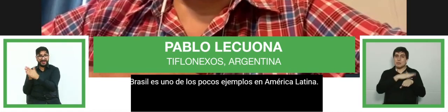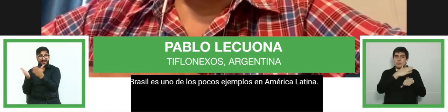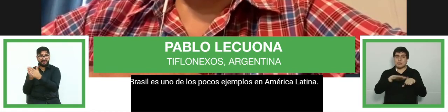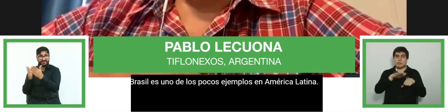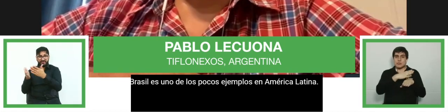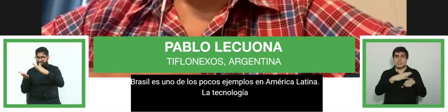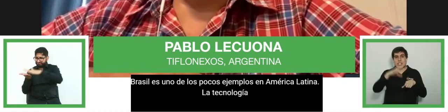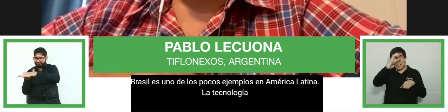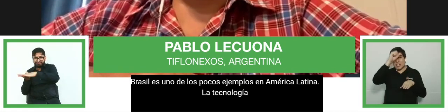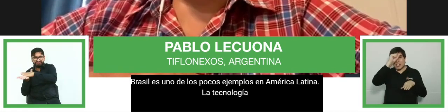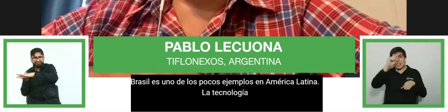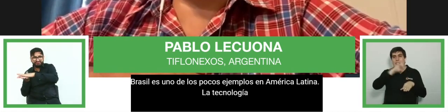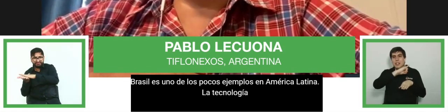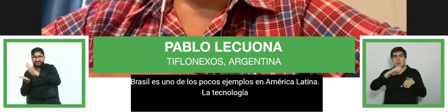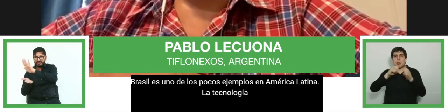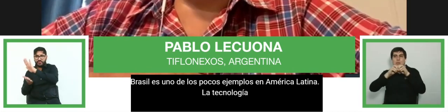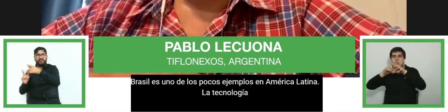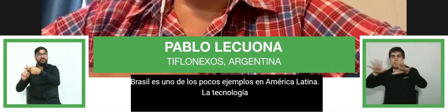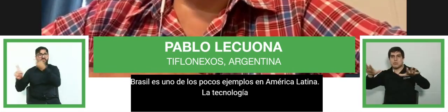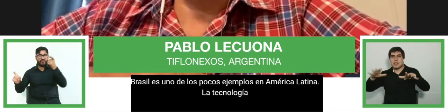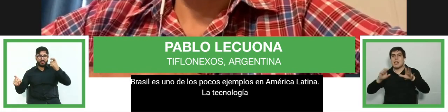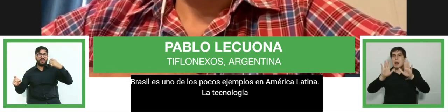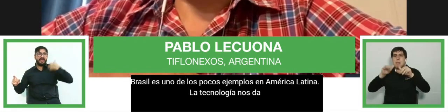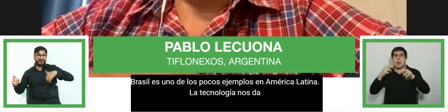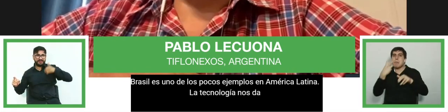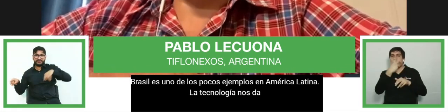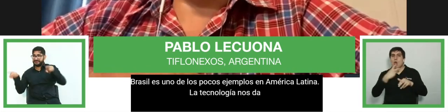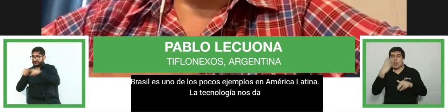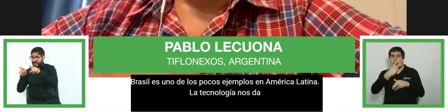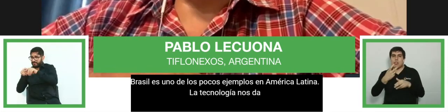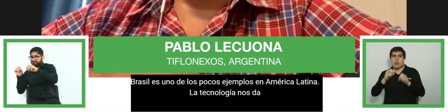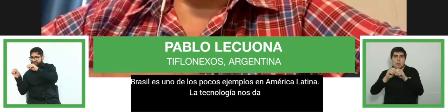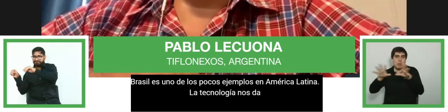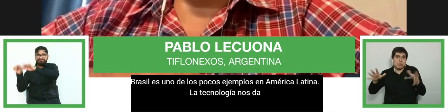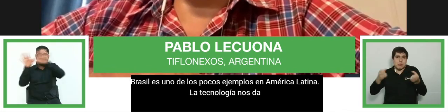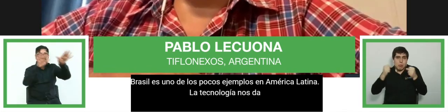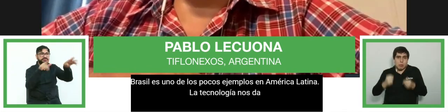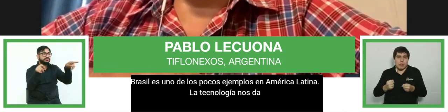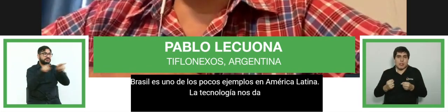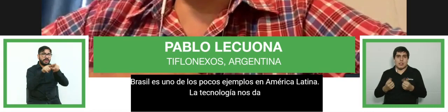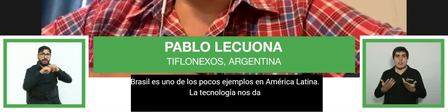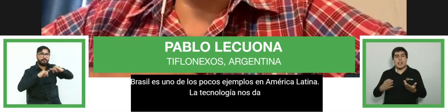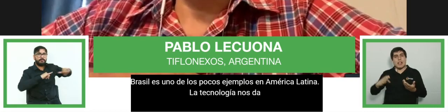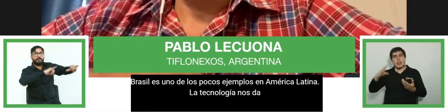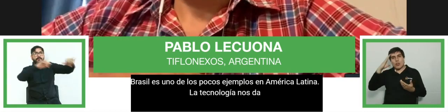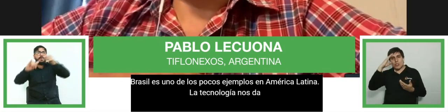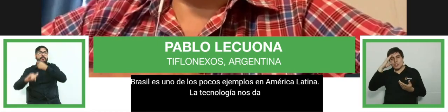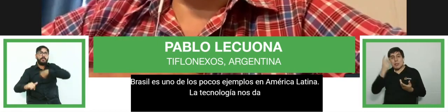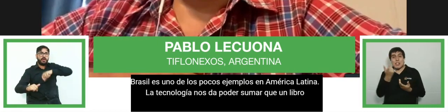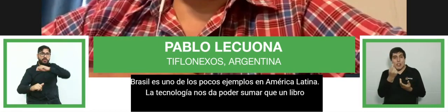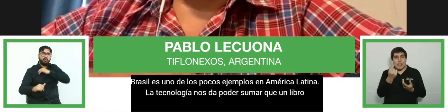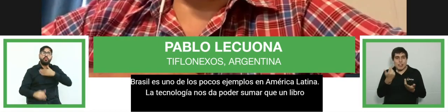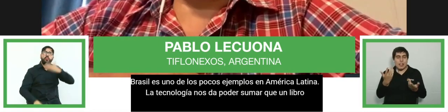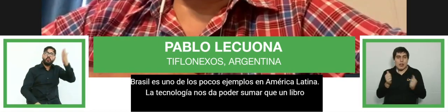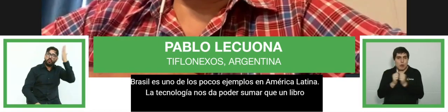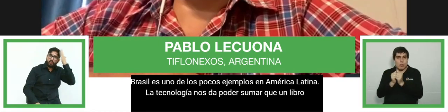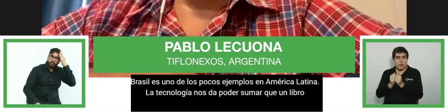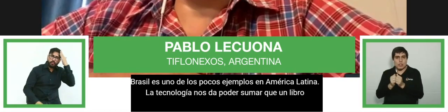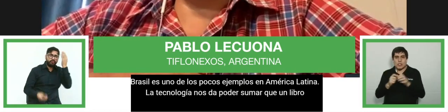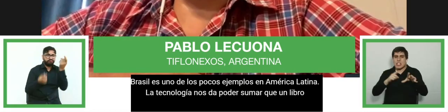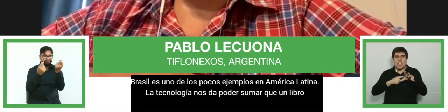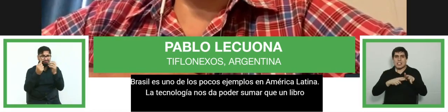available in other countries and to be able to build on our experiences and resources, the technology gave us opportunities. And